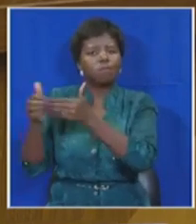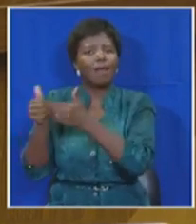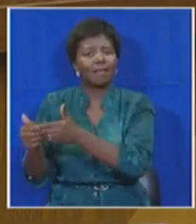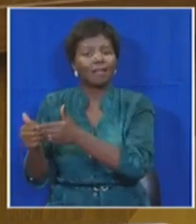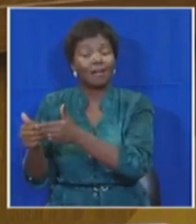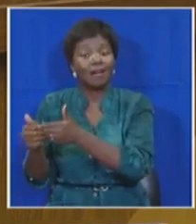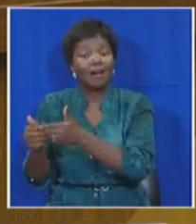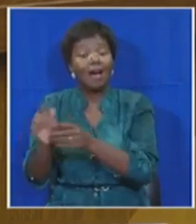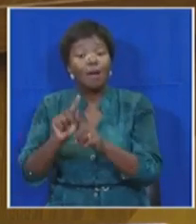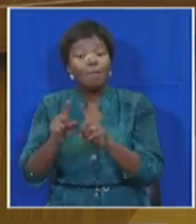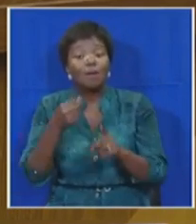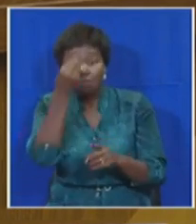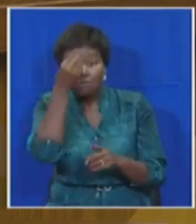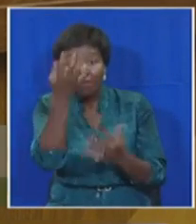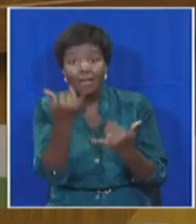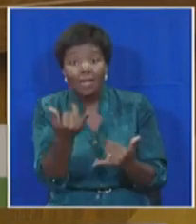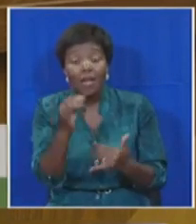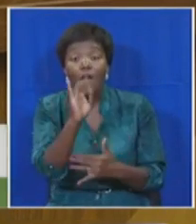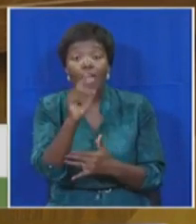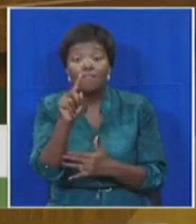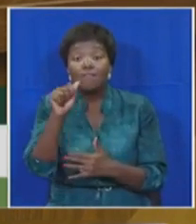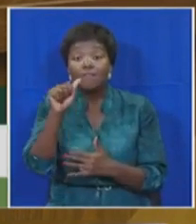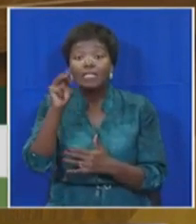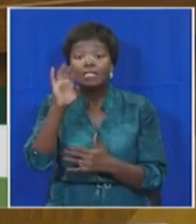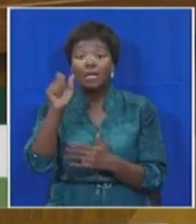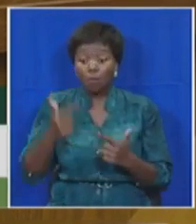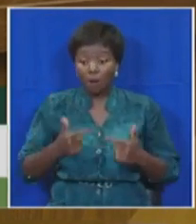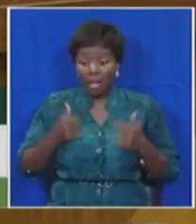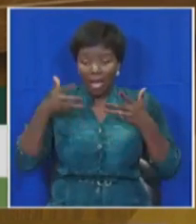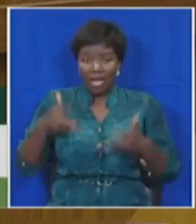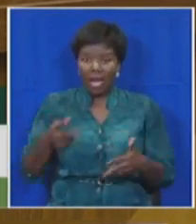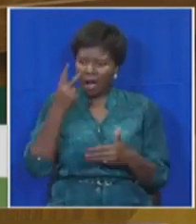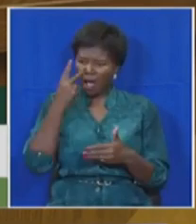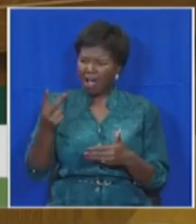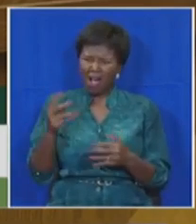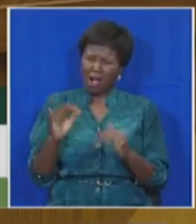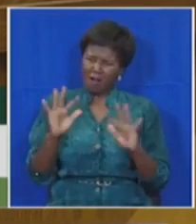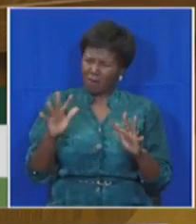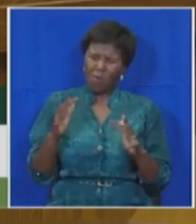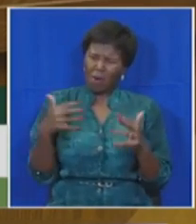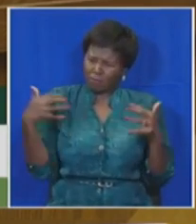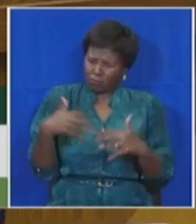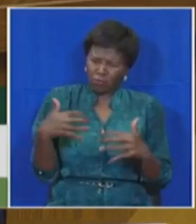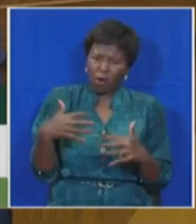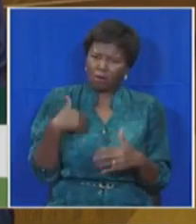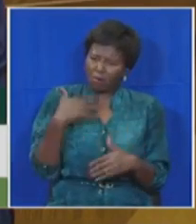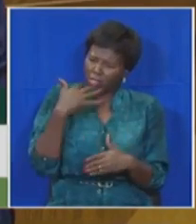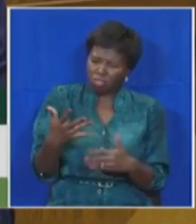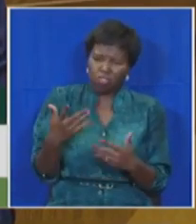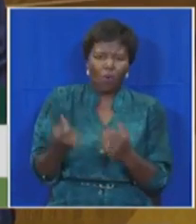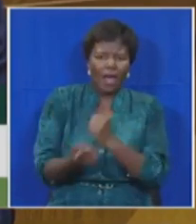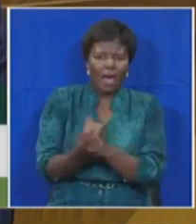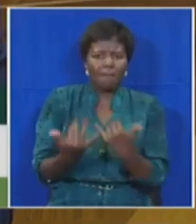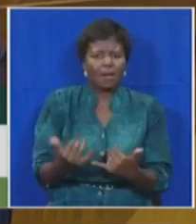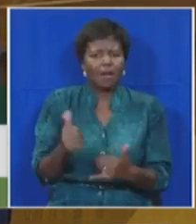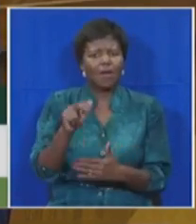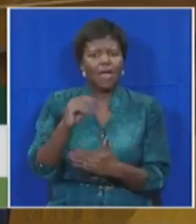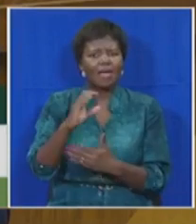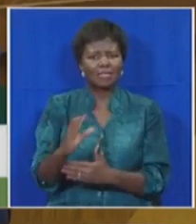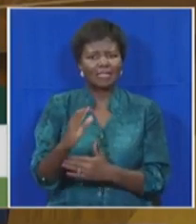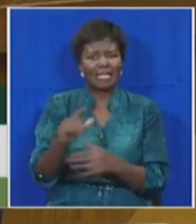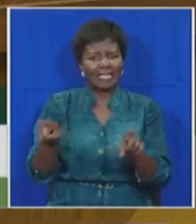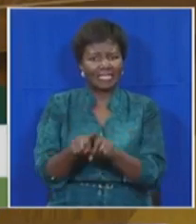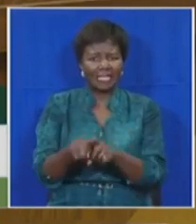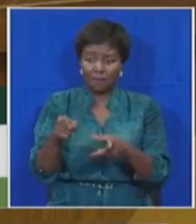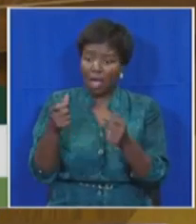thing, if O.R. Tambo was around today, he would be disgusted with what's happened to his party, and he would be disgusted with what's happened